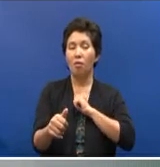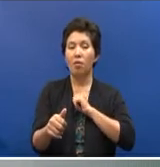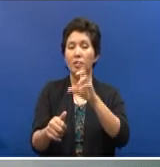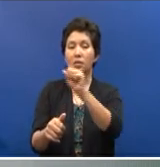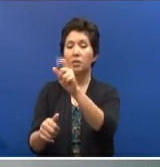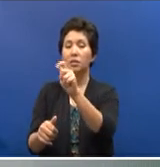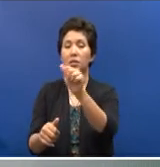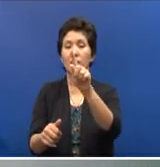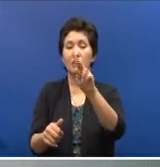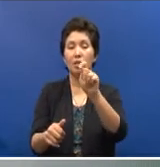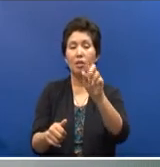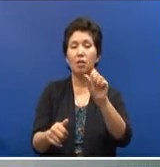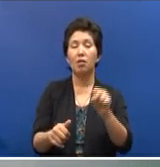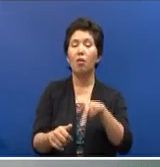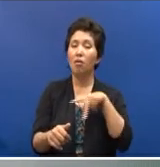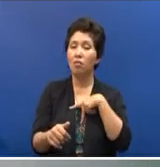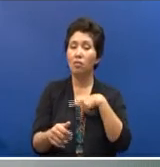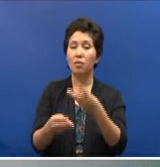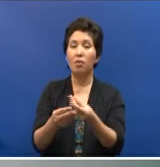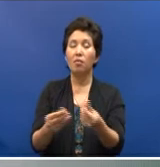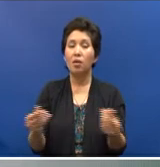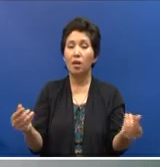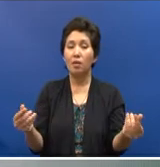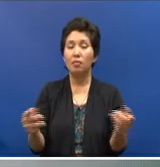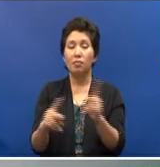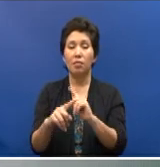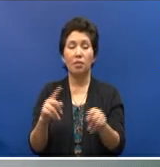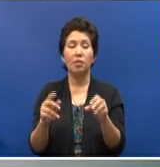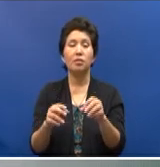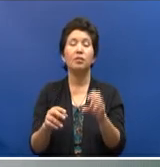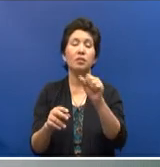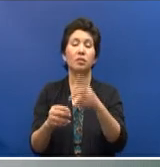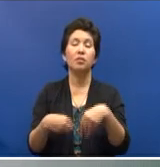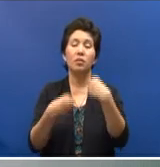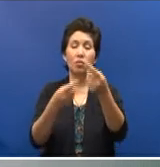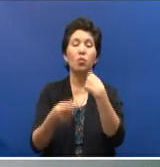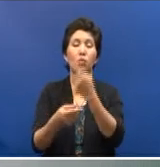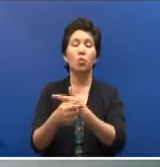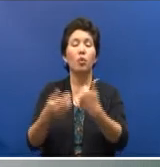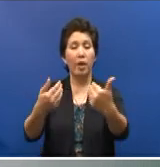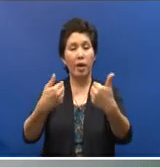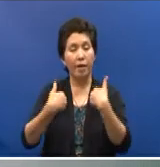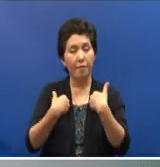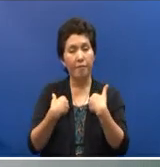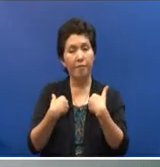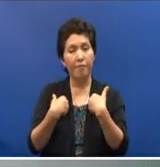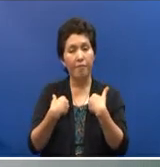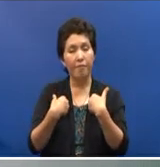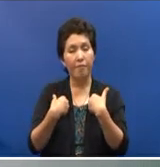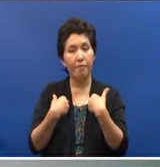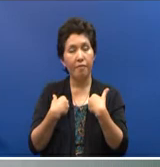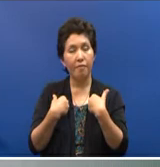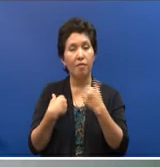just now, we did not mention about the ownership of wealth. Okay, status is given to those who has